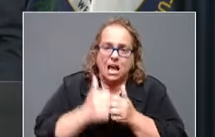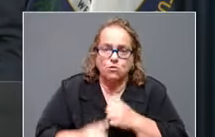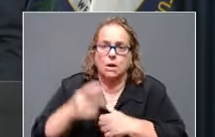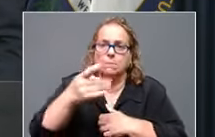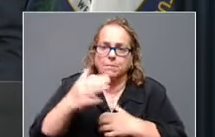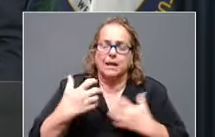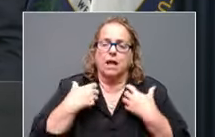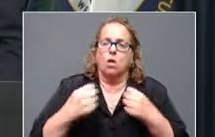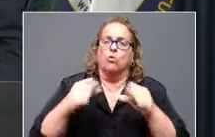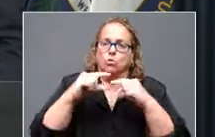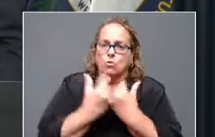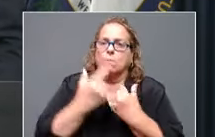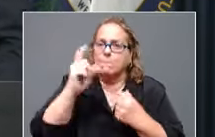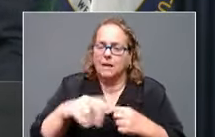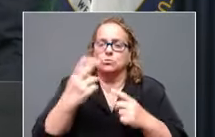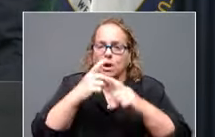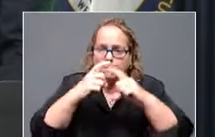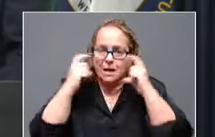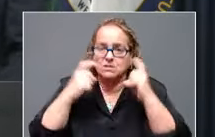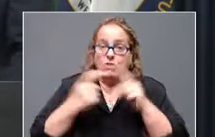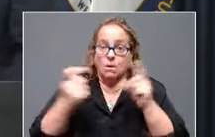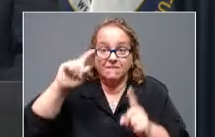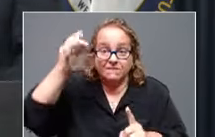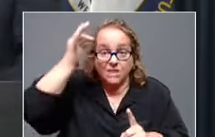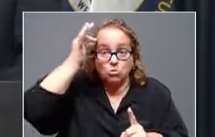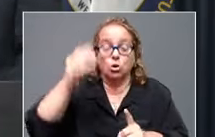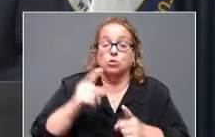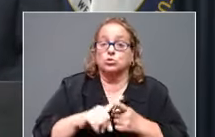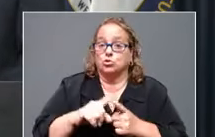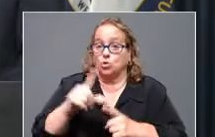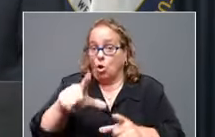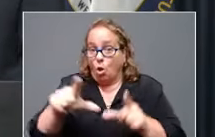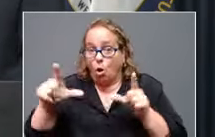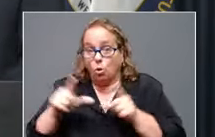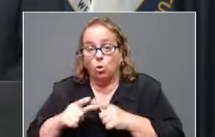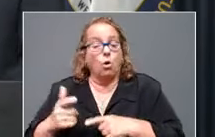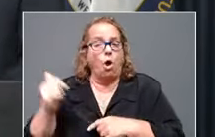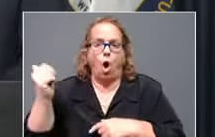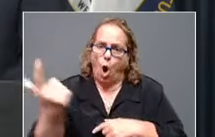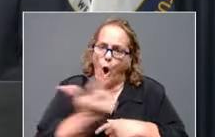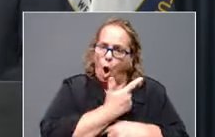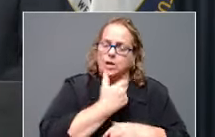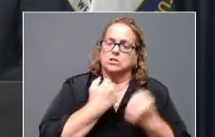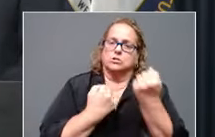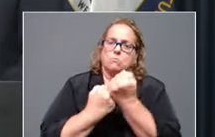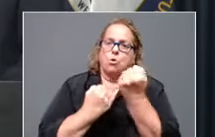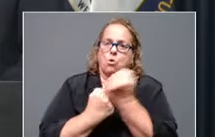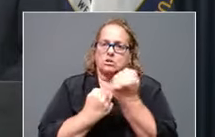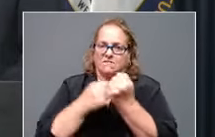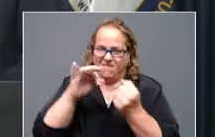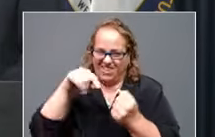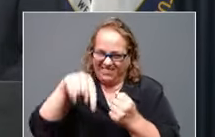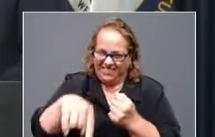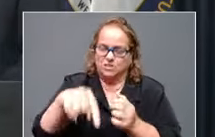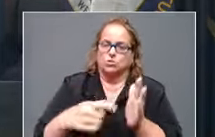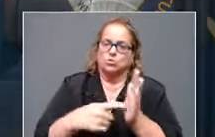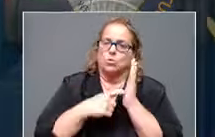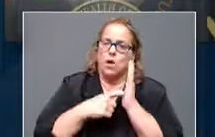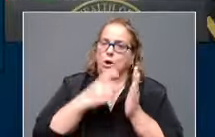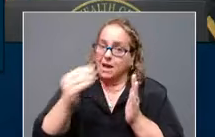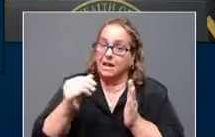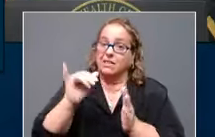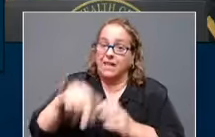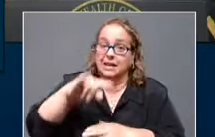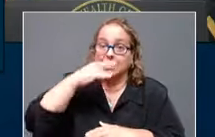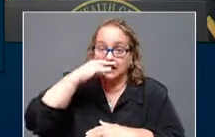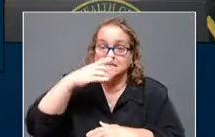school and at daycare. Let's start with our Clark County Community Health Department. This is the quote that